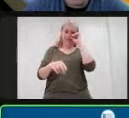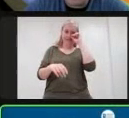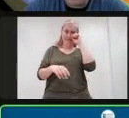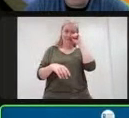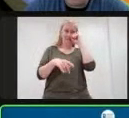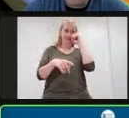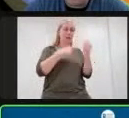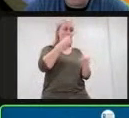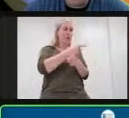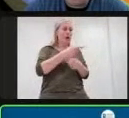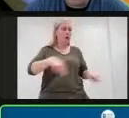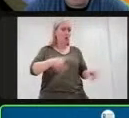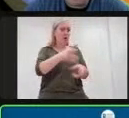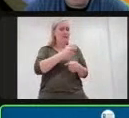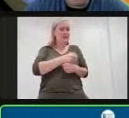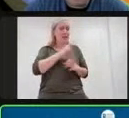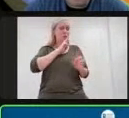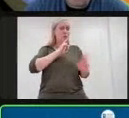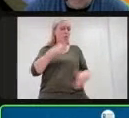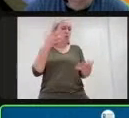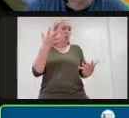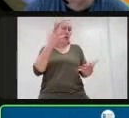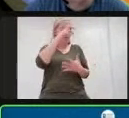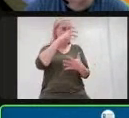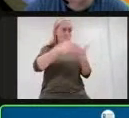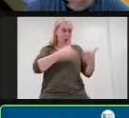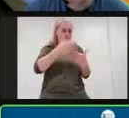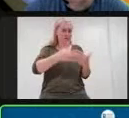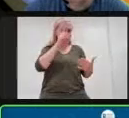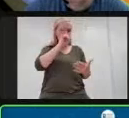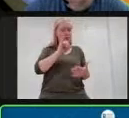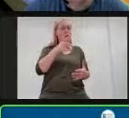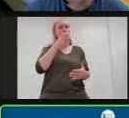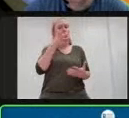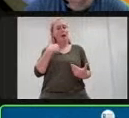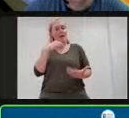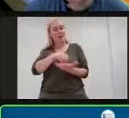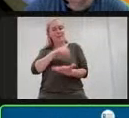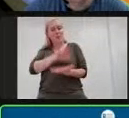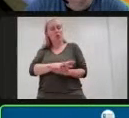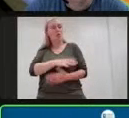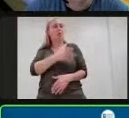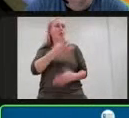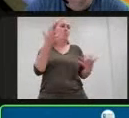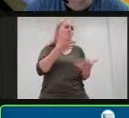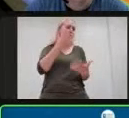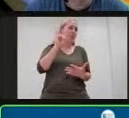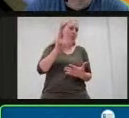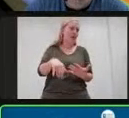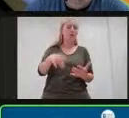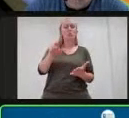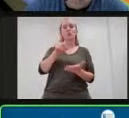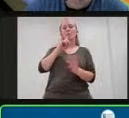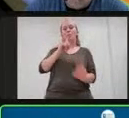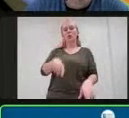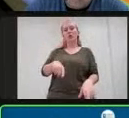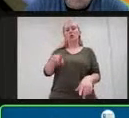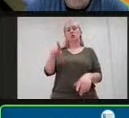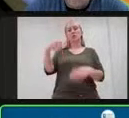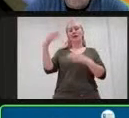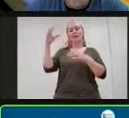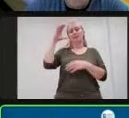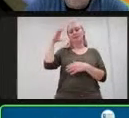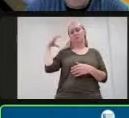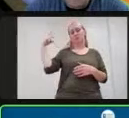gets the report on what the process looked like, who had input, what was that input, and that's all reported to you by the superintendent and the teaching and learning